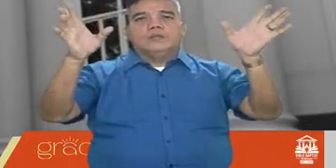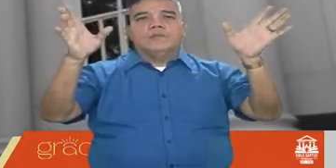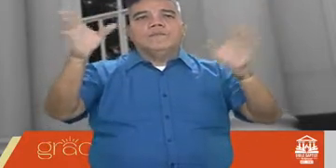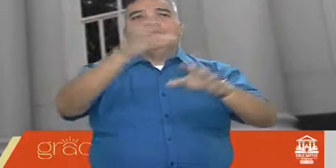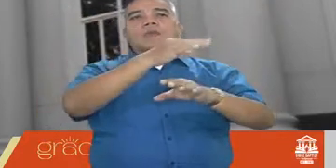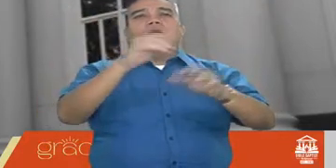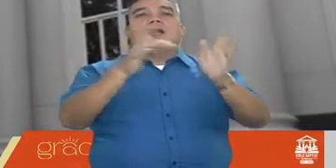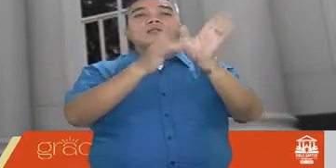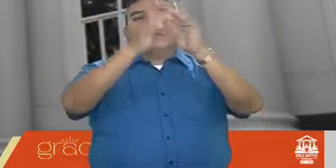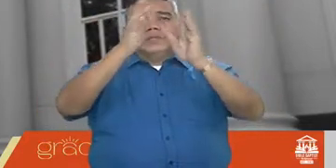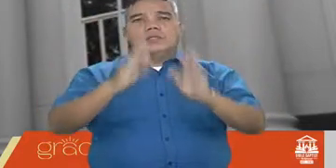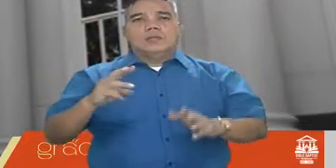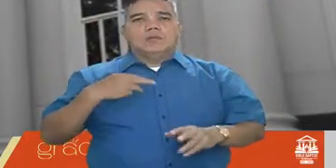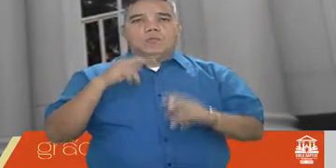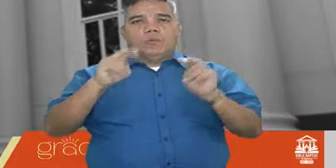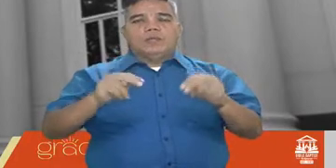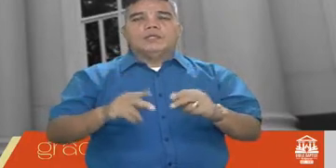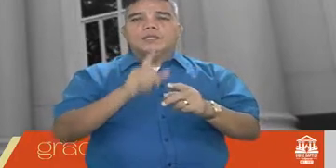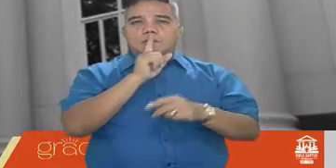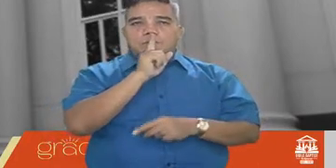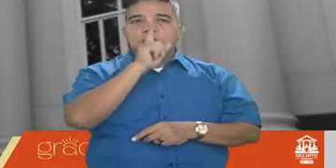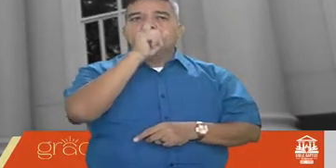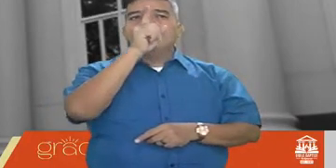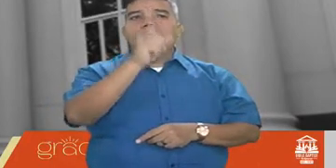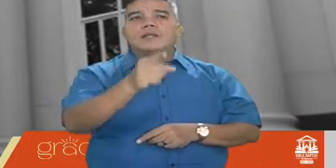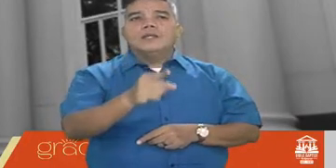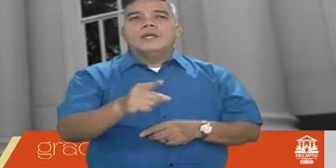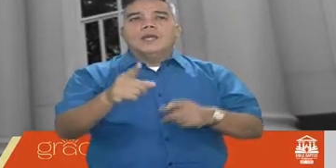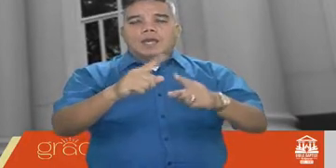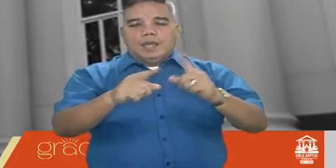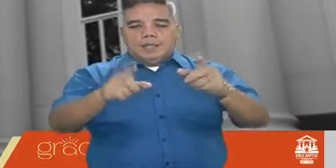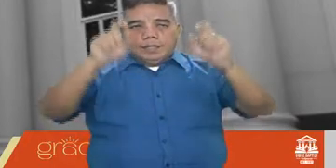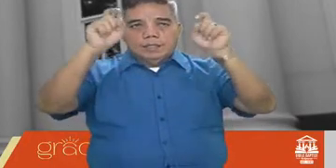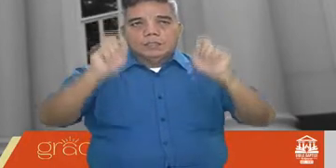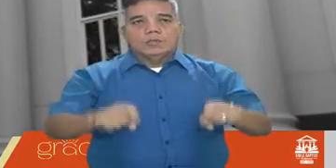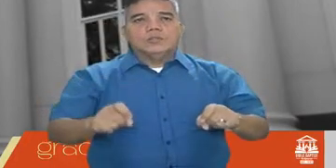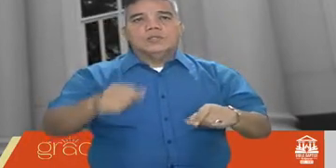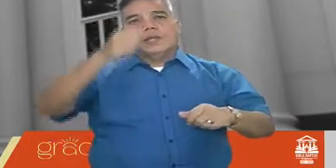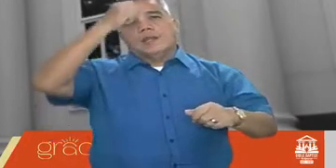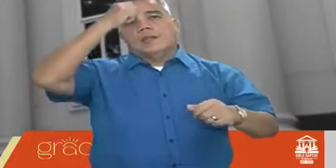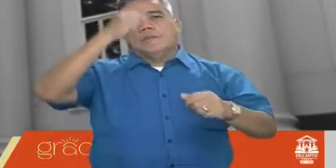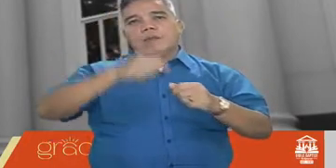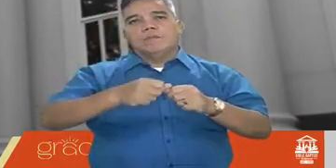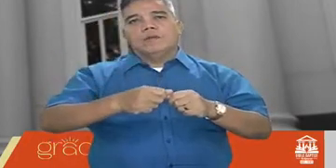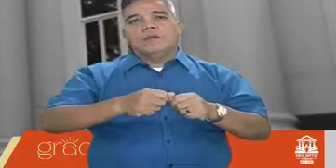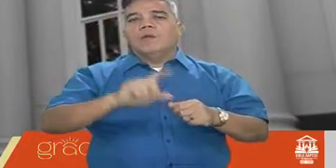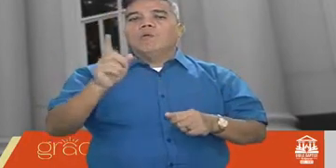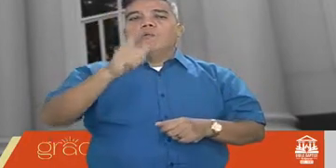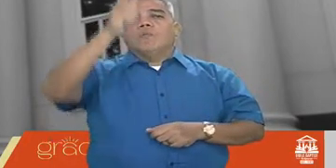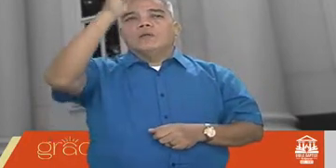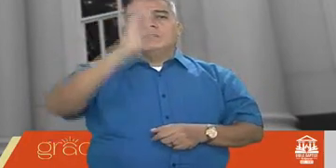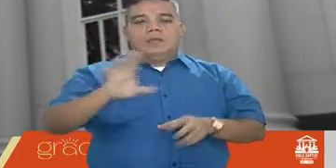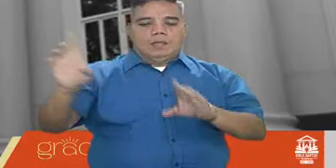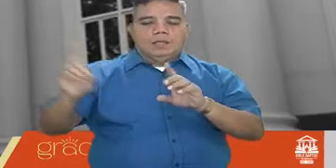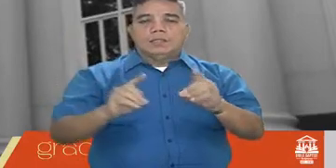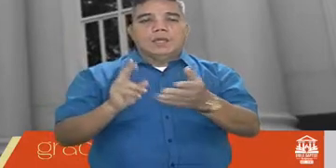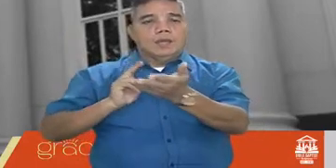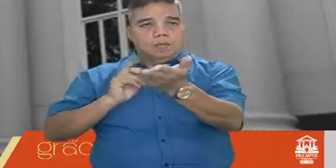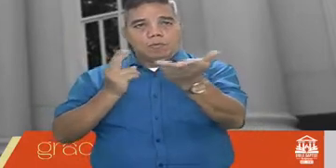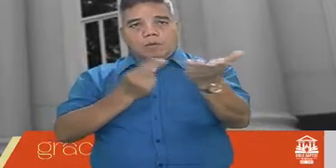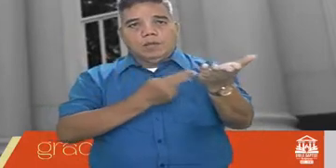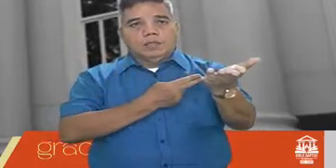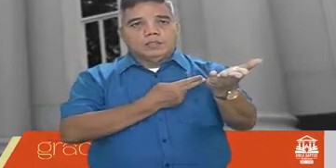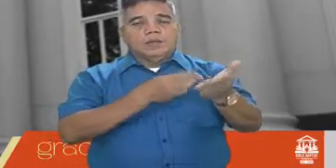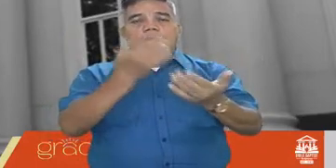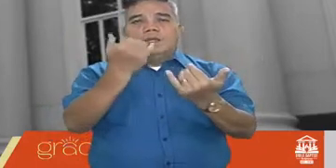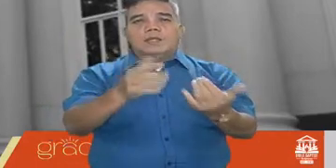danger. As Christians, we need to specifically and intentionally remember what God has done for